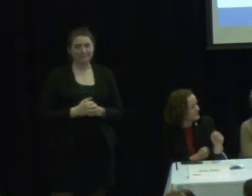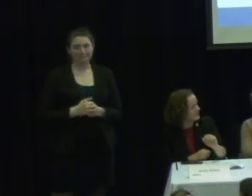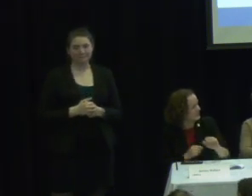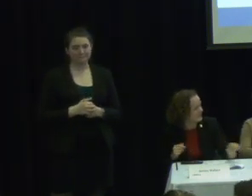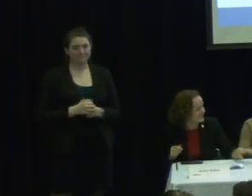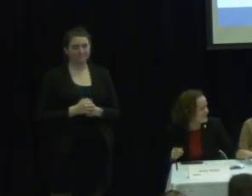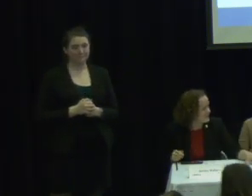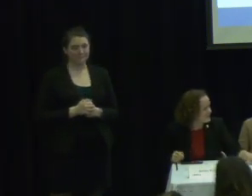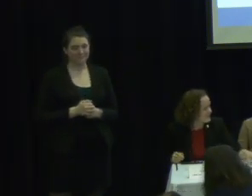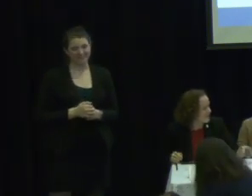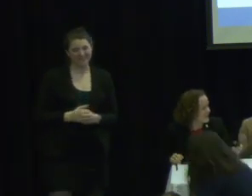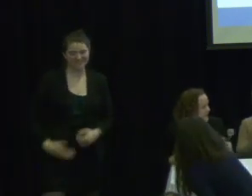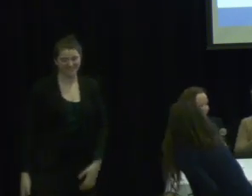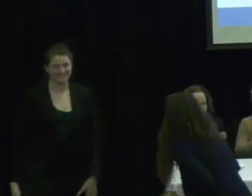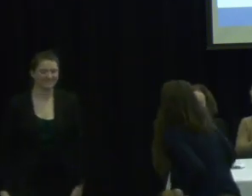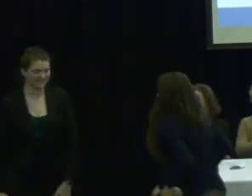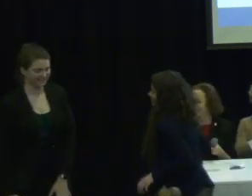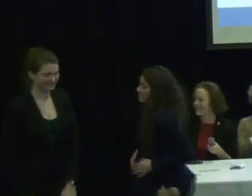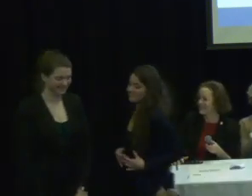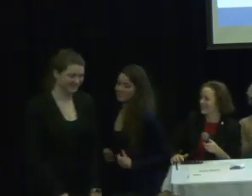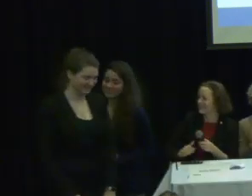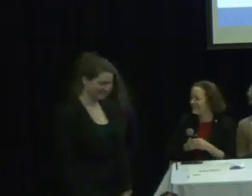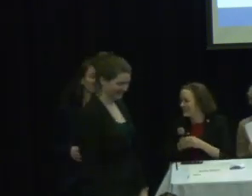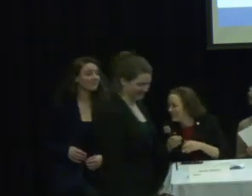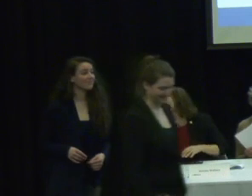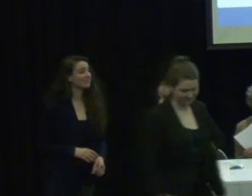tickets, we're gonna draw